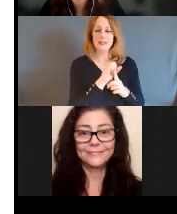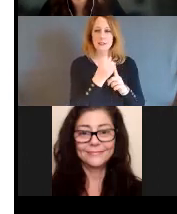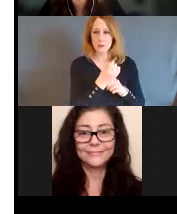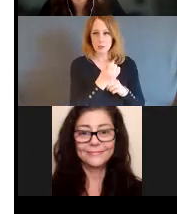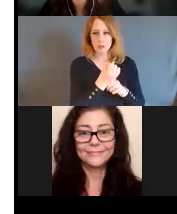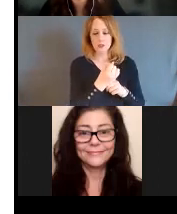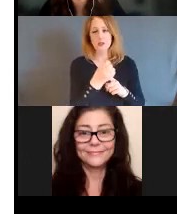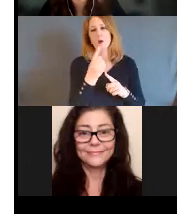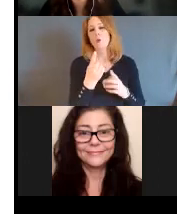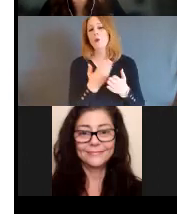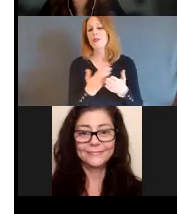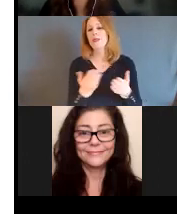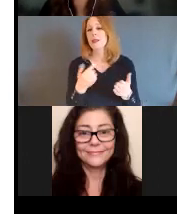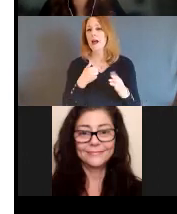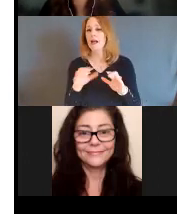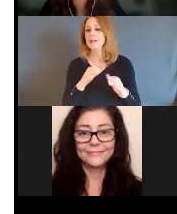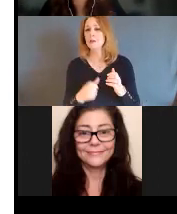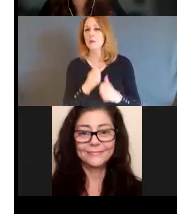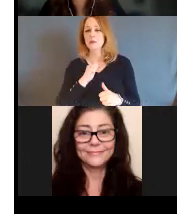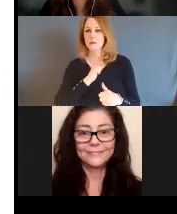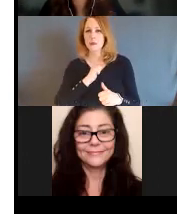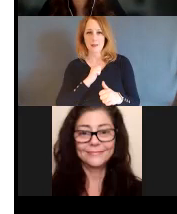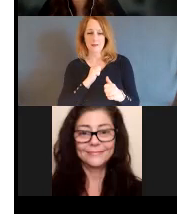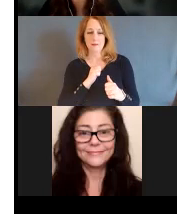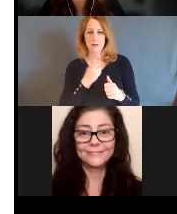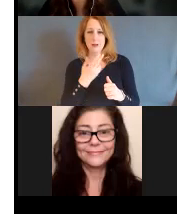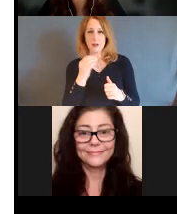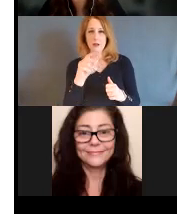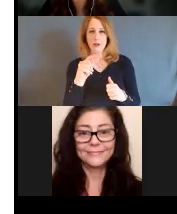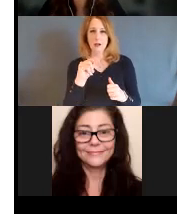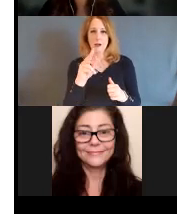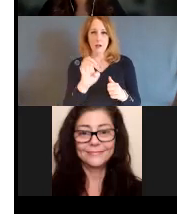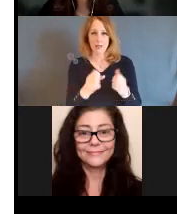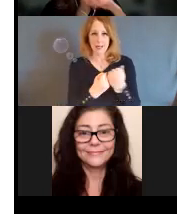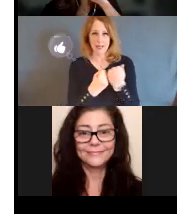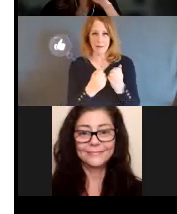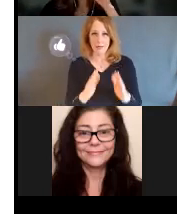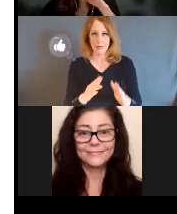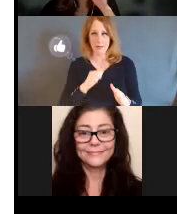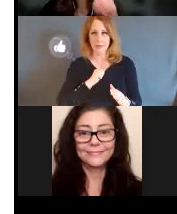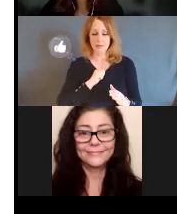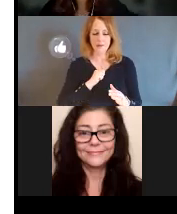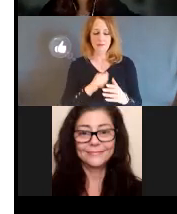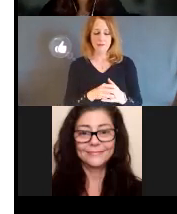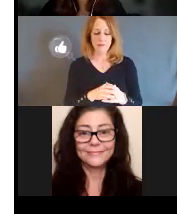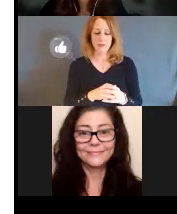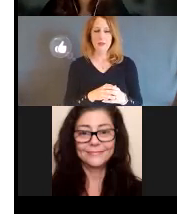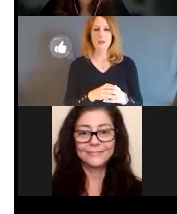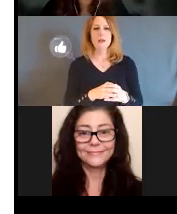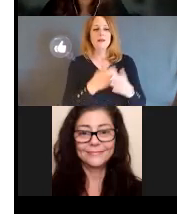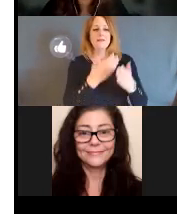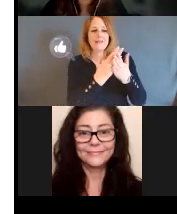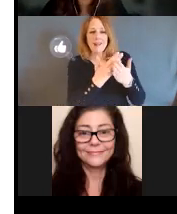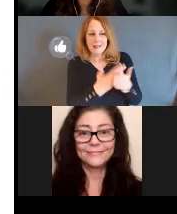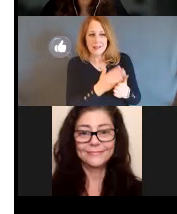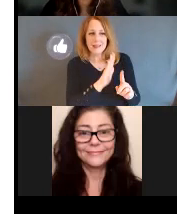One of the things I did most as a hotline advocate in the 6 years that I did that work was validate the feelings and the experience